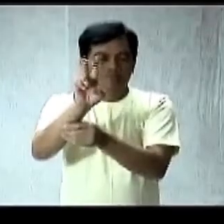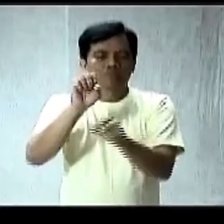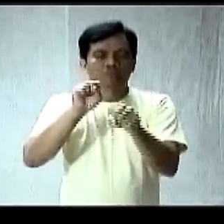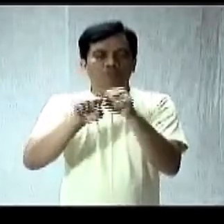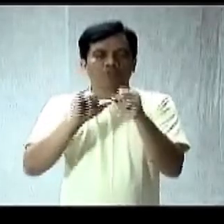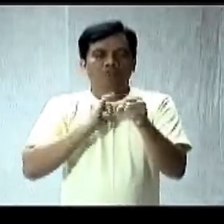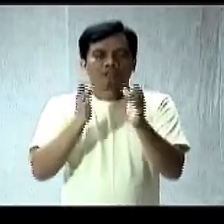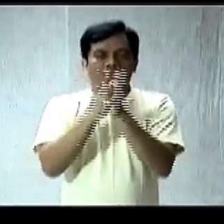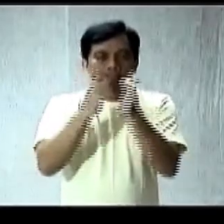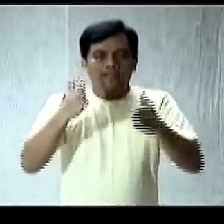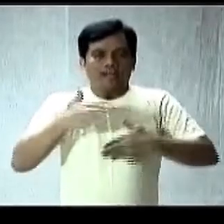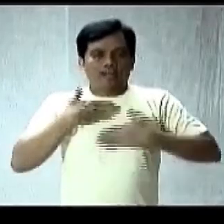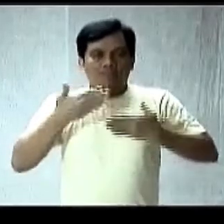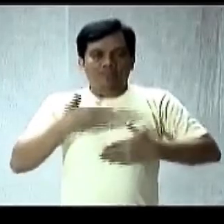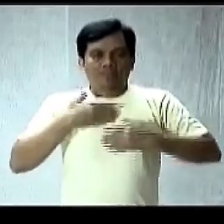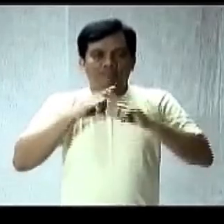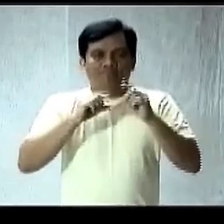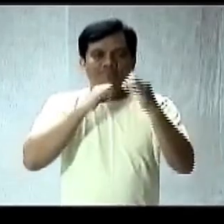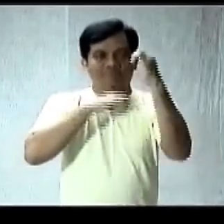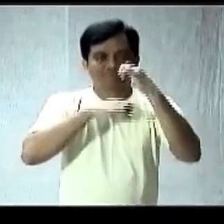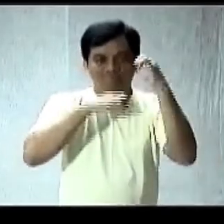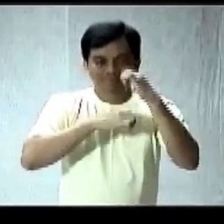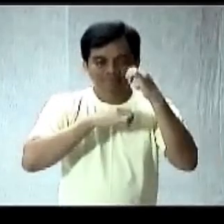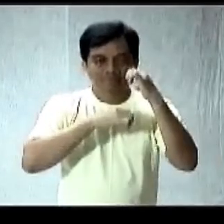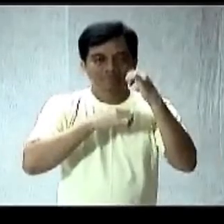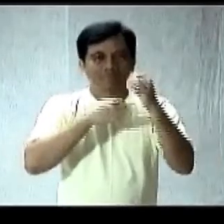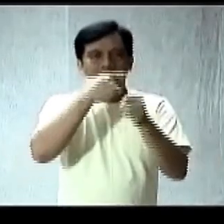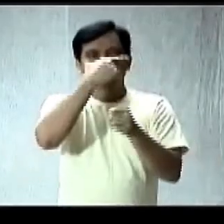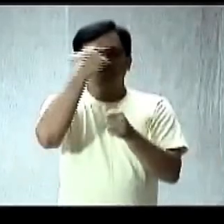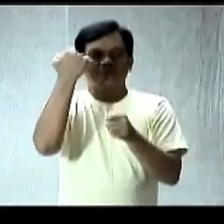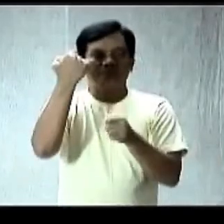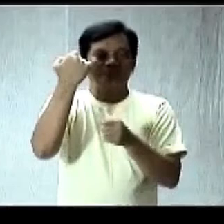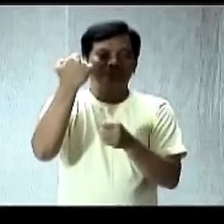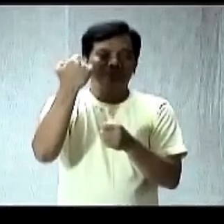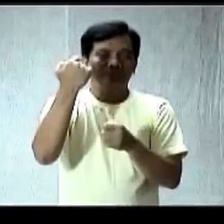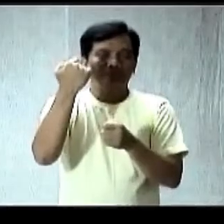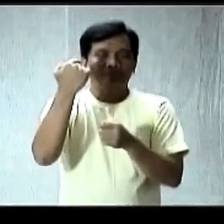was so happy, but I did not expect it. Because